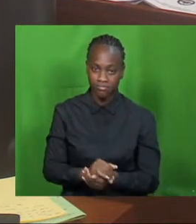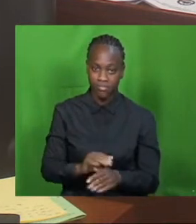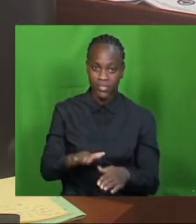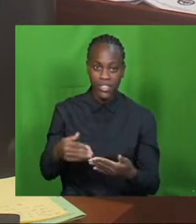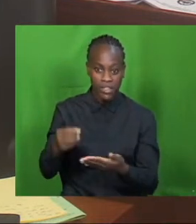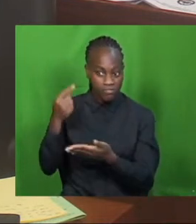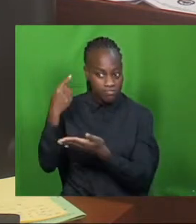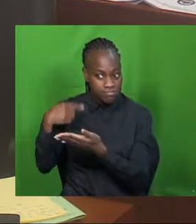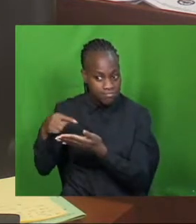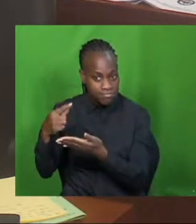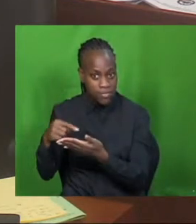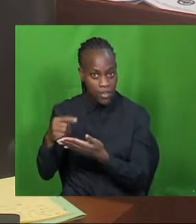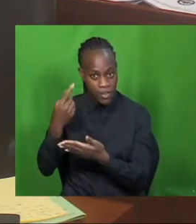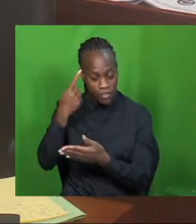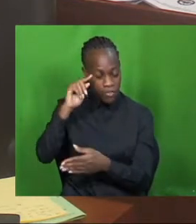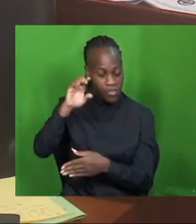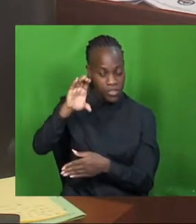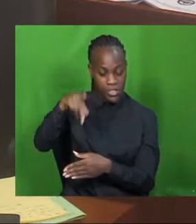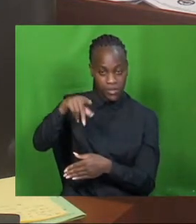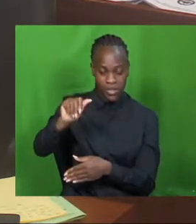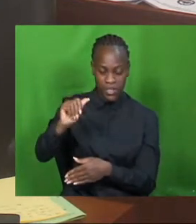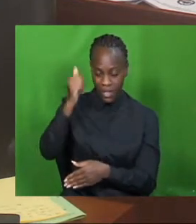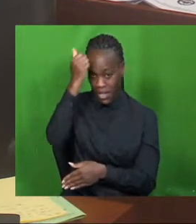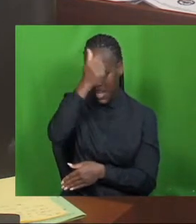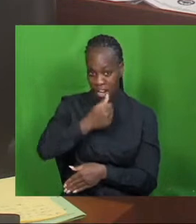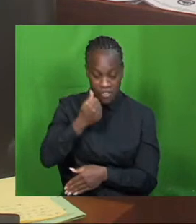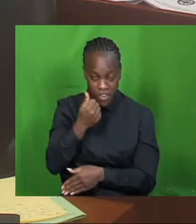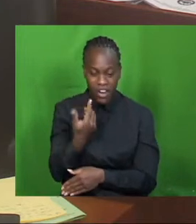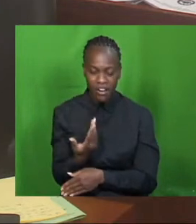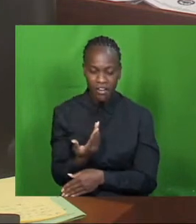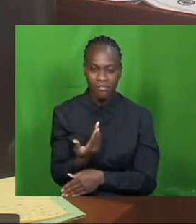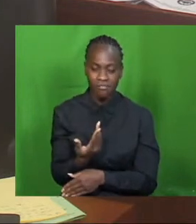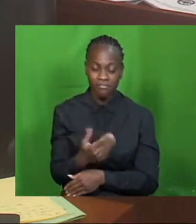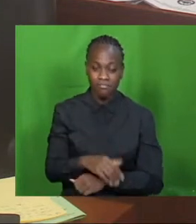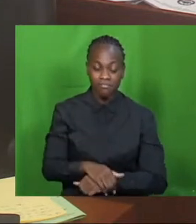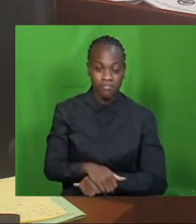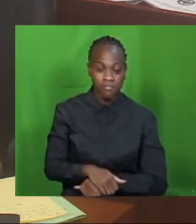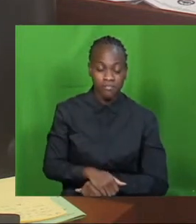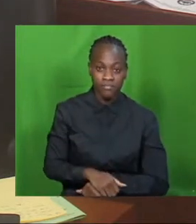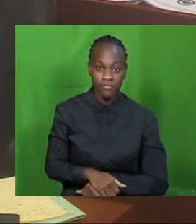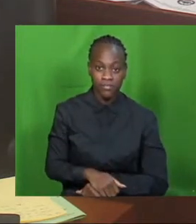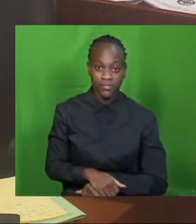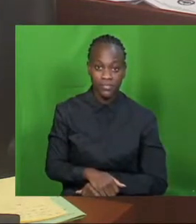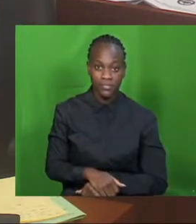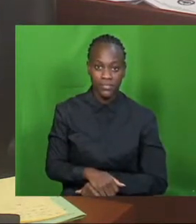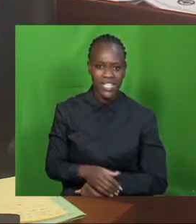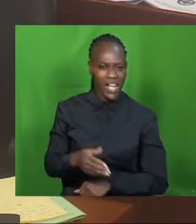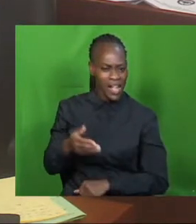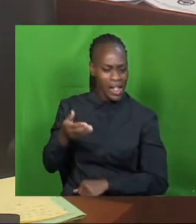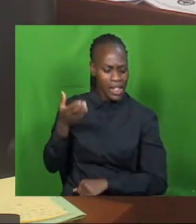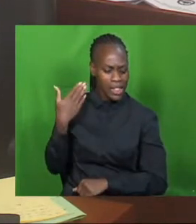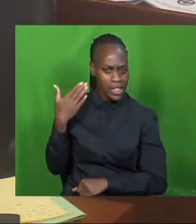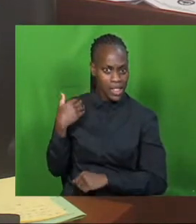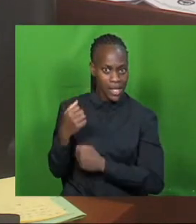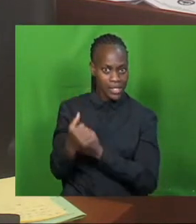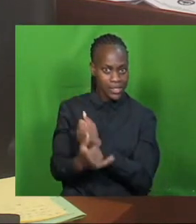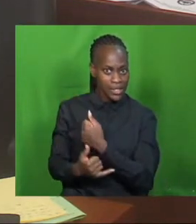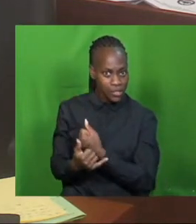So honorable members of the Parliament of Tanzania and staff, you are warmly